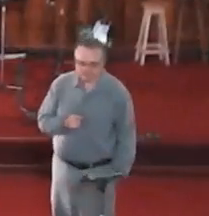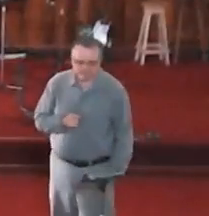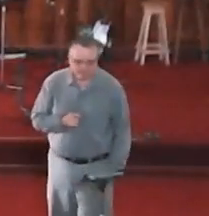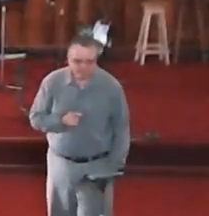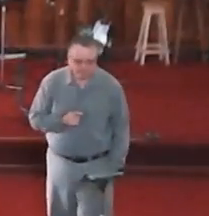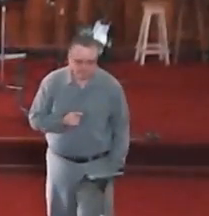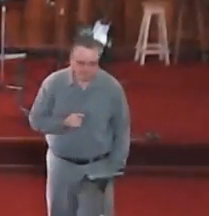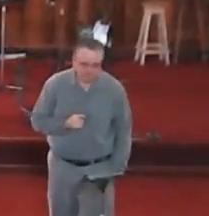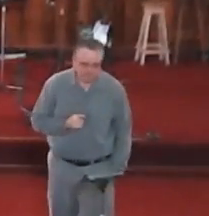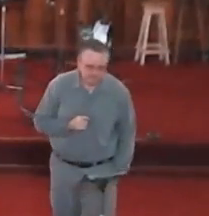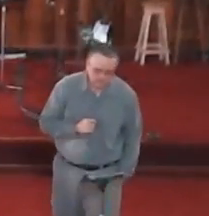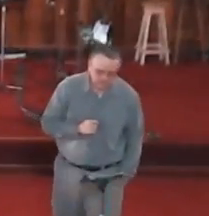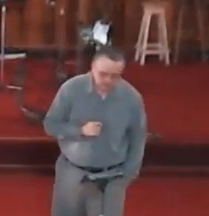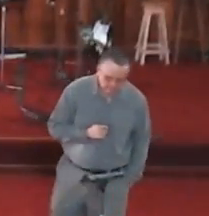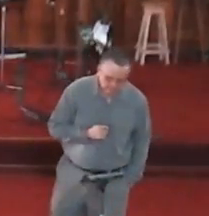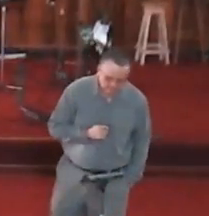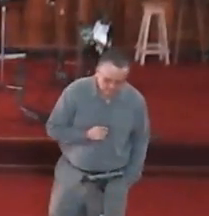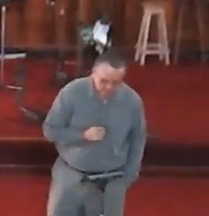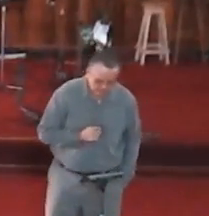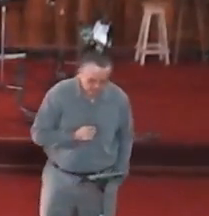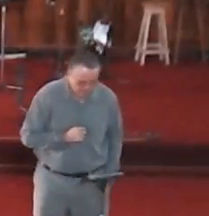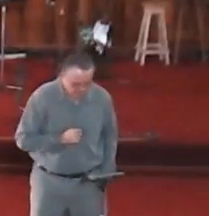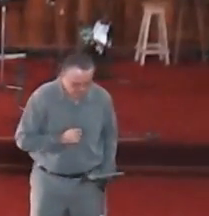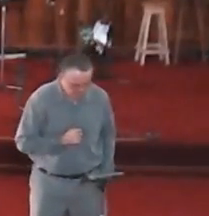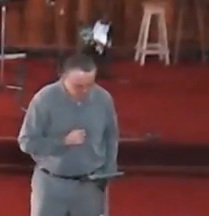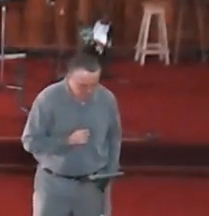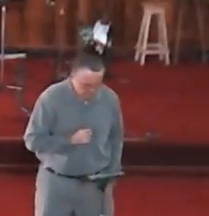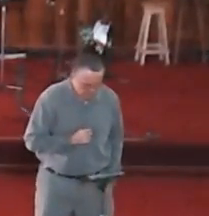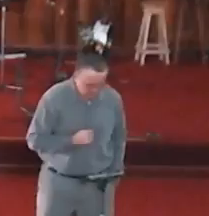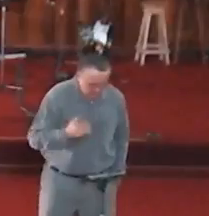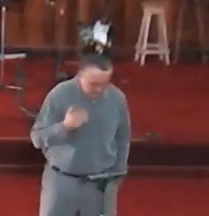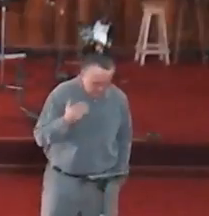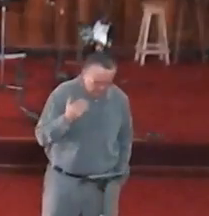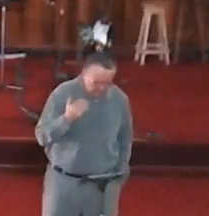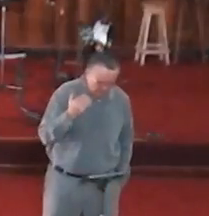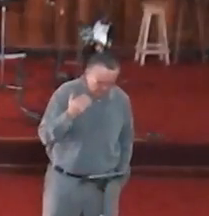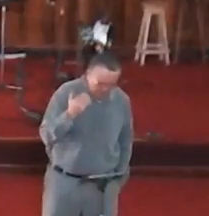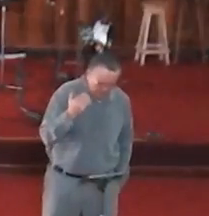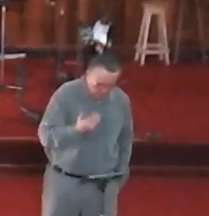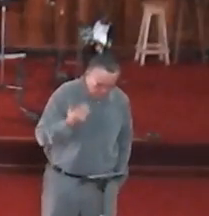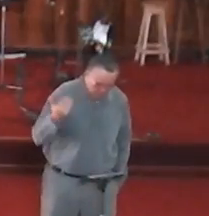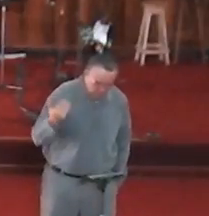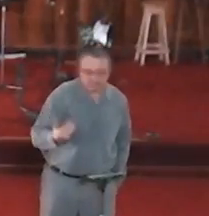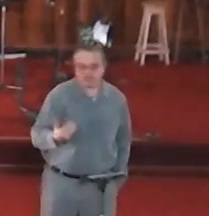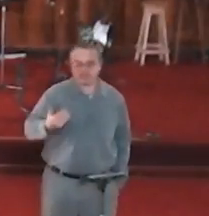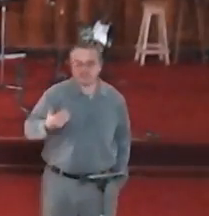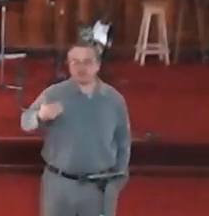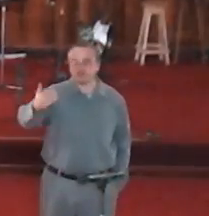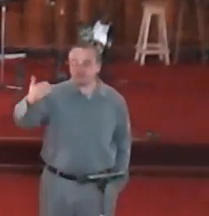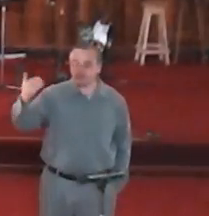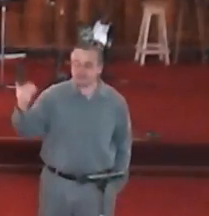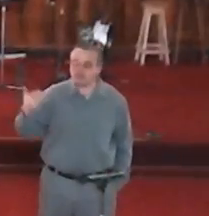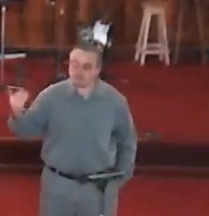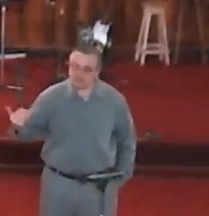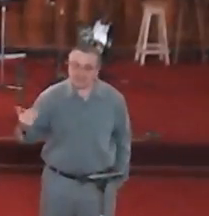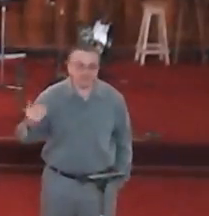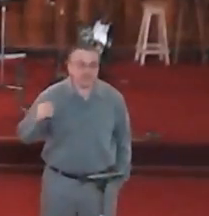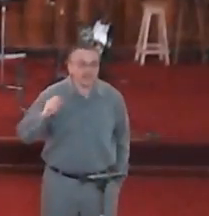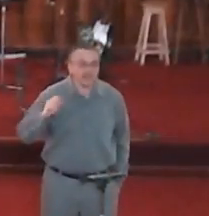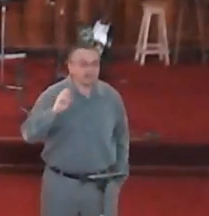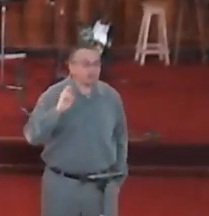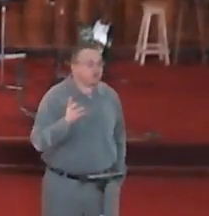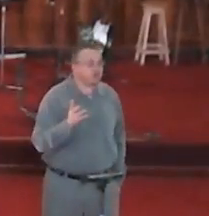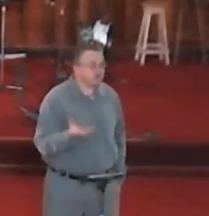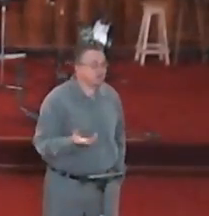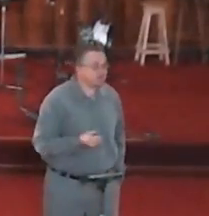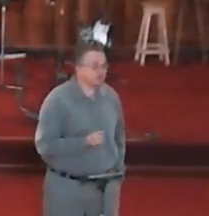Corinthians, Paul speaks in glowing terms of Barnabas. Y en Colosenses, en 2 Timoteo y en otros lugares,